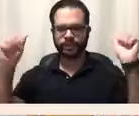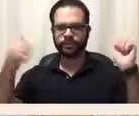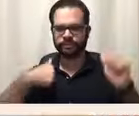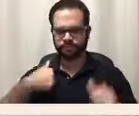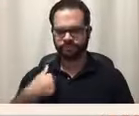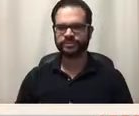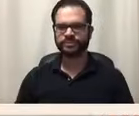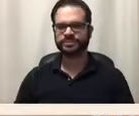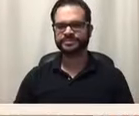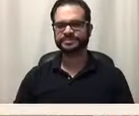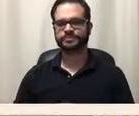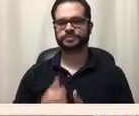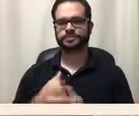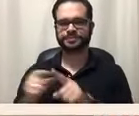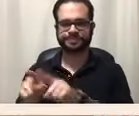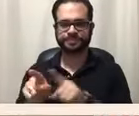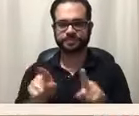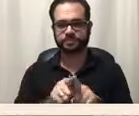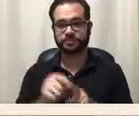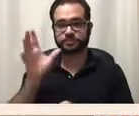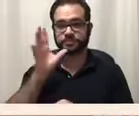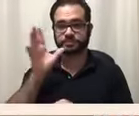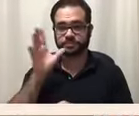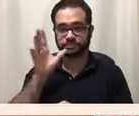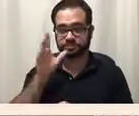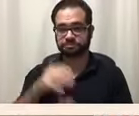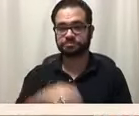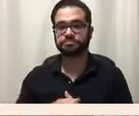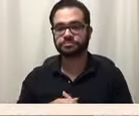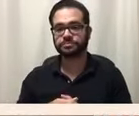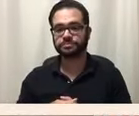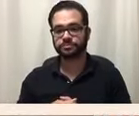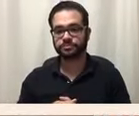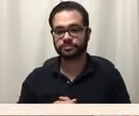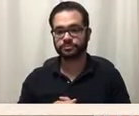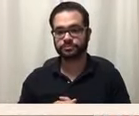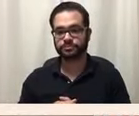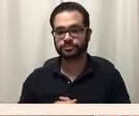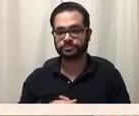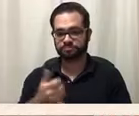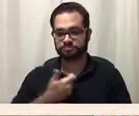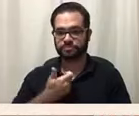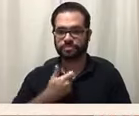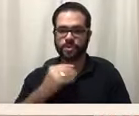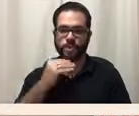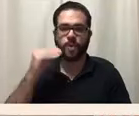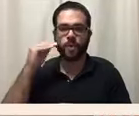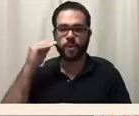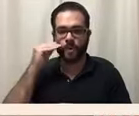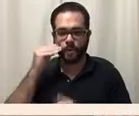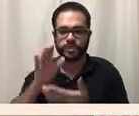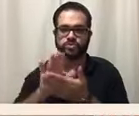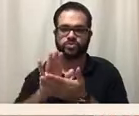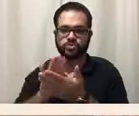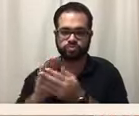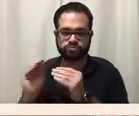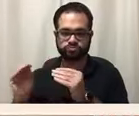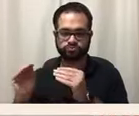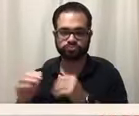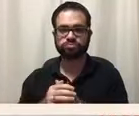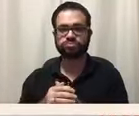I am also a mom. I am a homeschooler. I am an